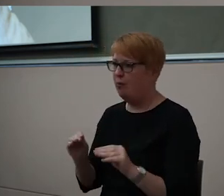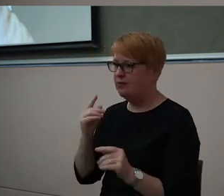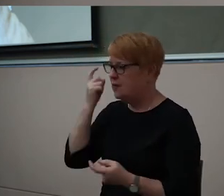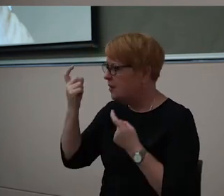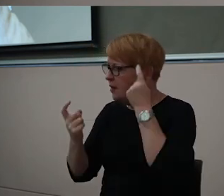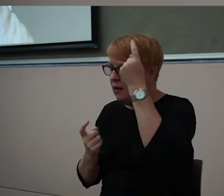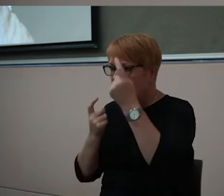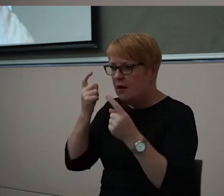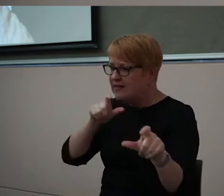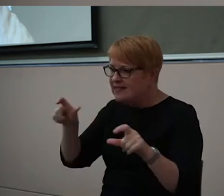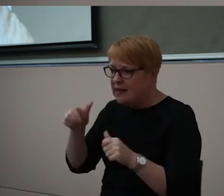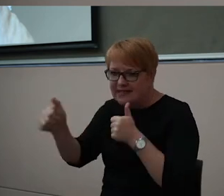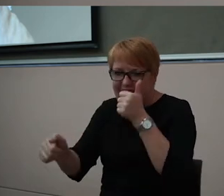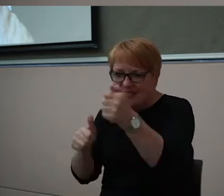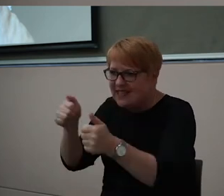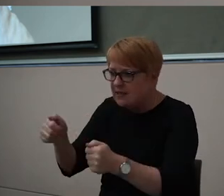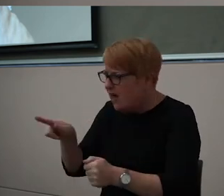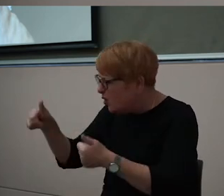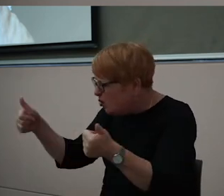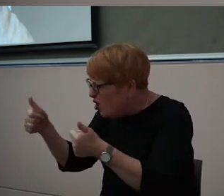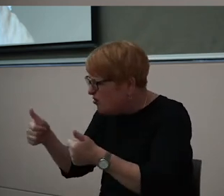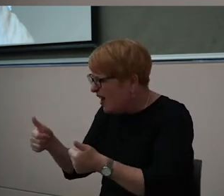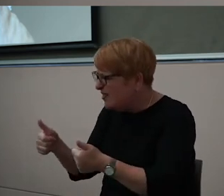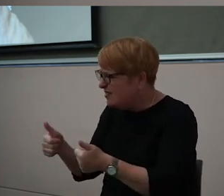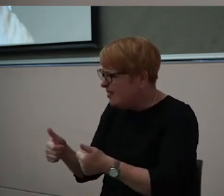that sharing. Mm.